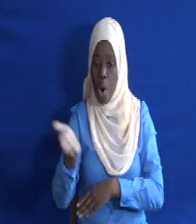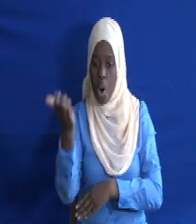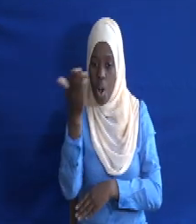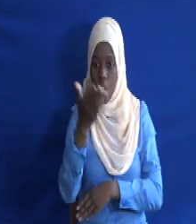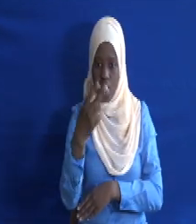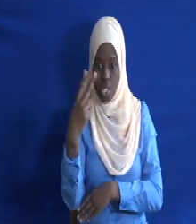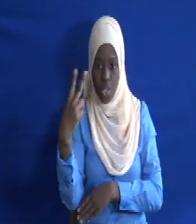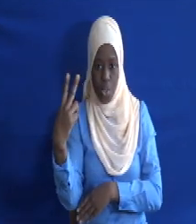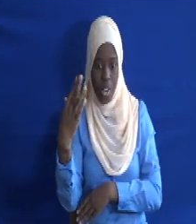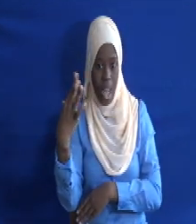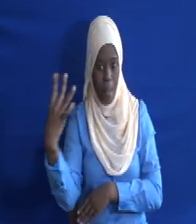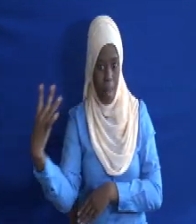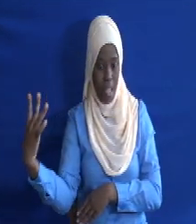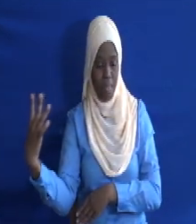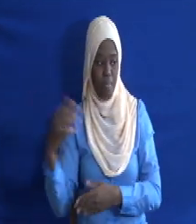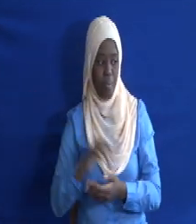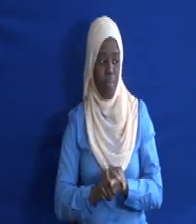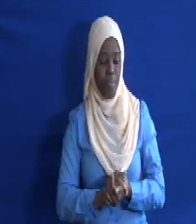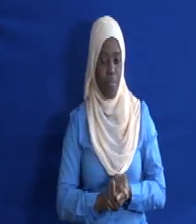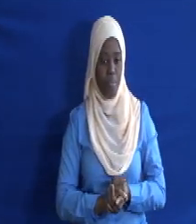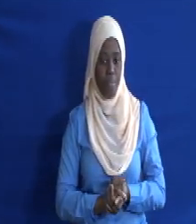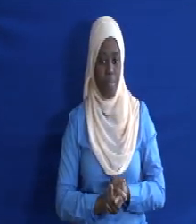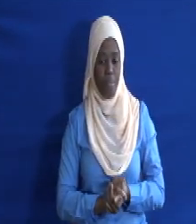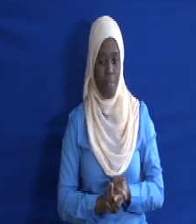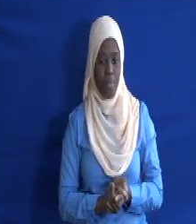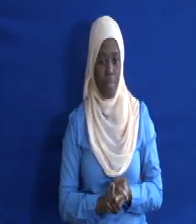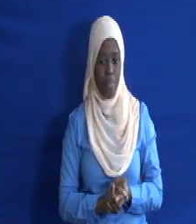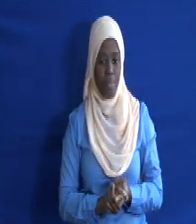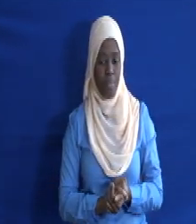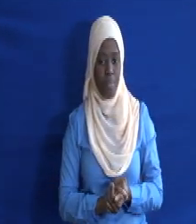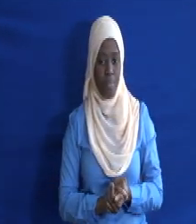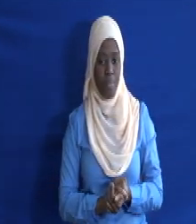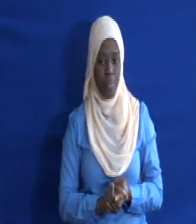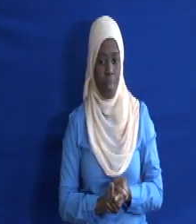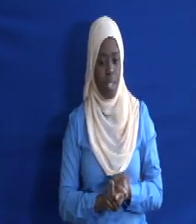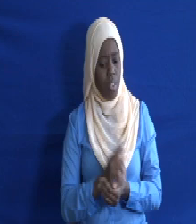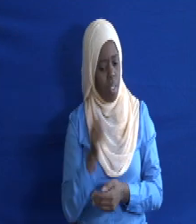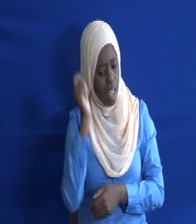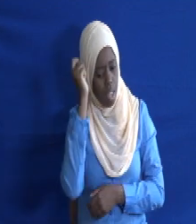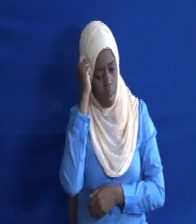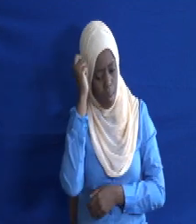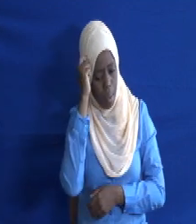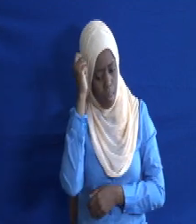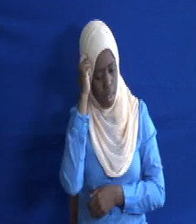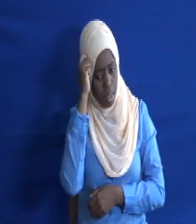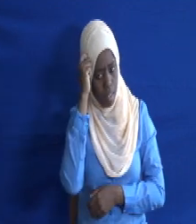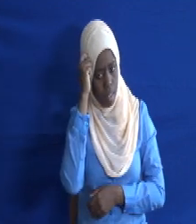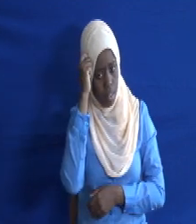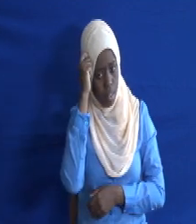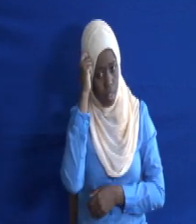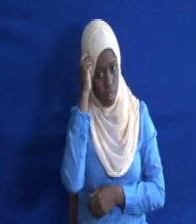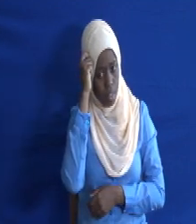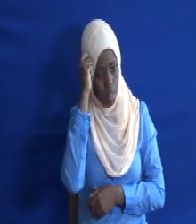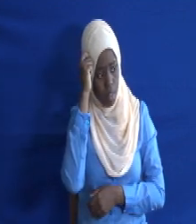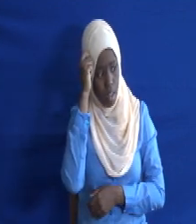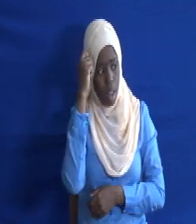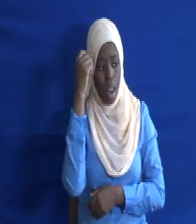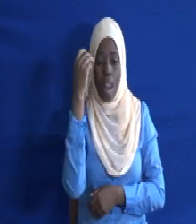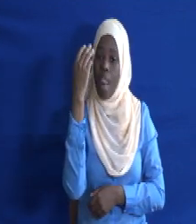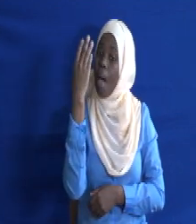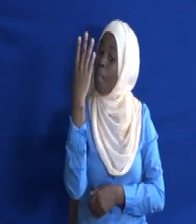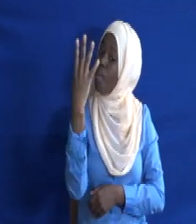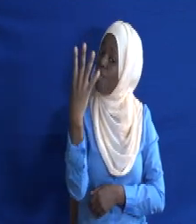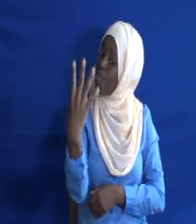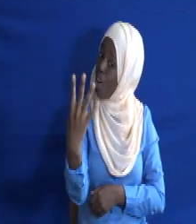Let us look how to find the common multiple of the two numbers. Do you remember the numbers? The numbers